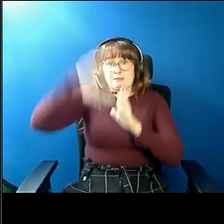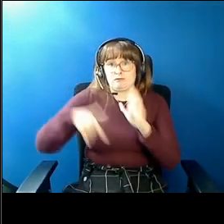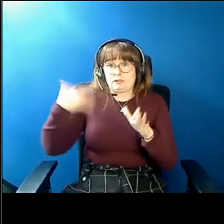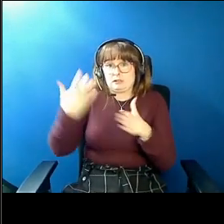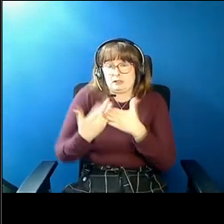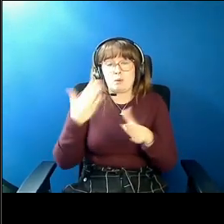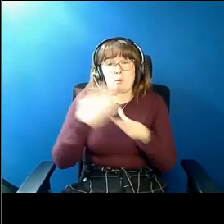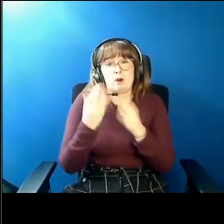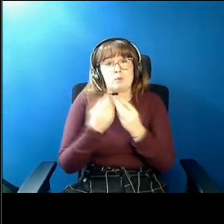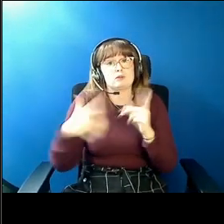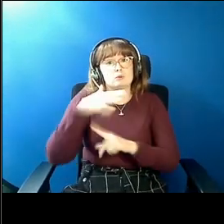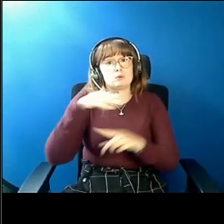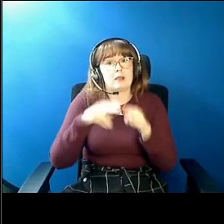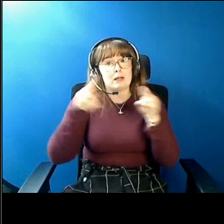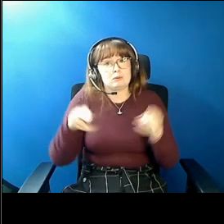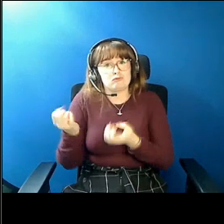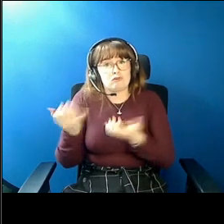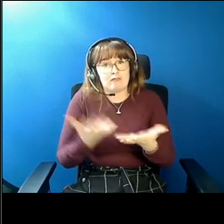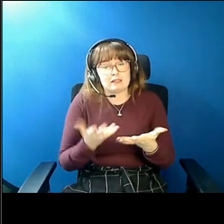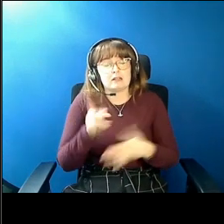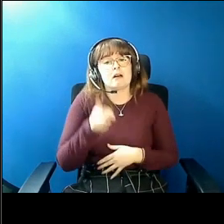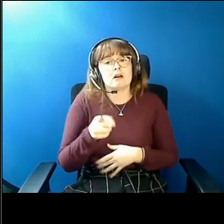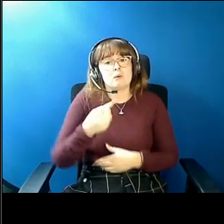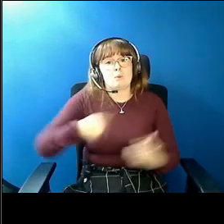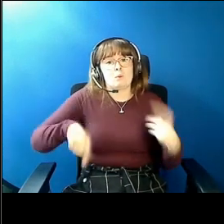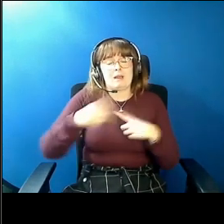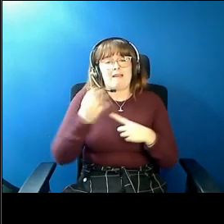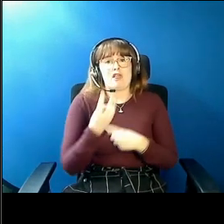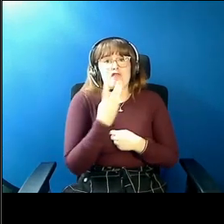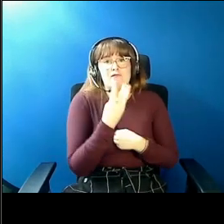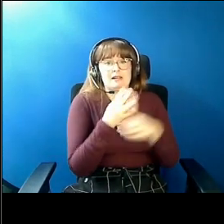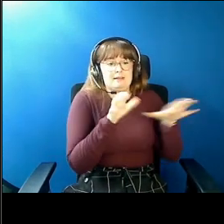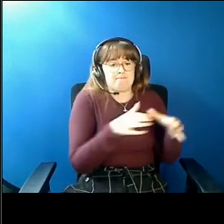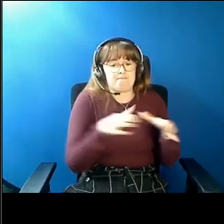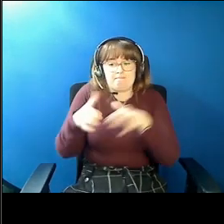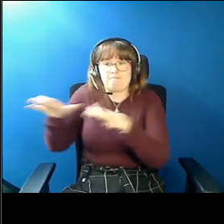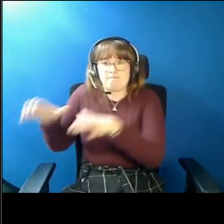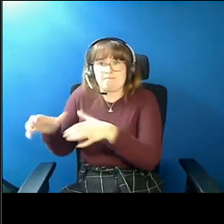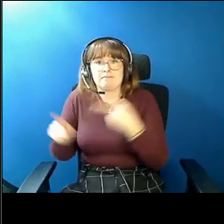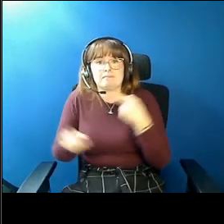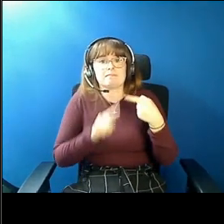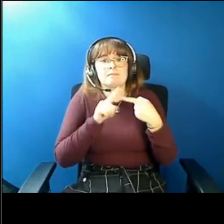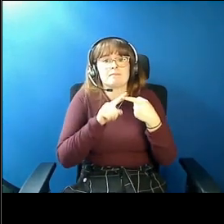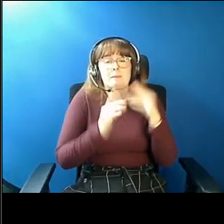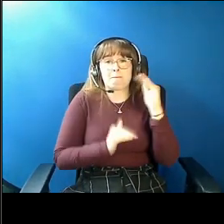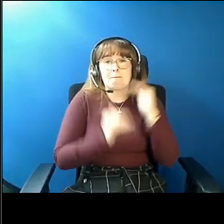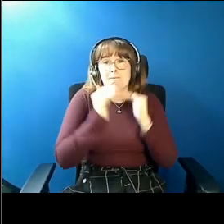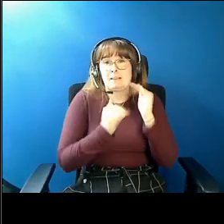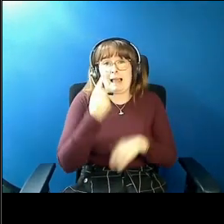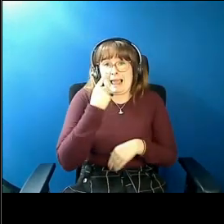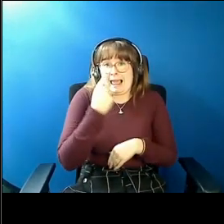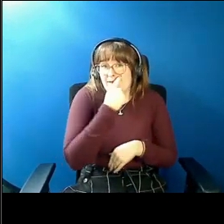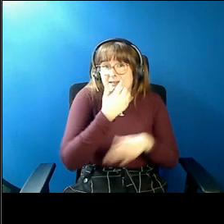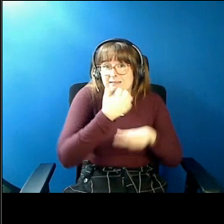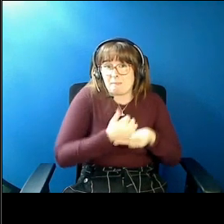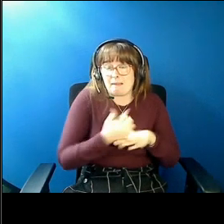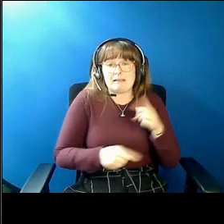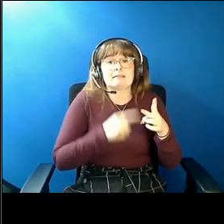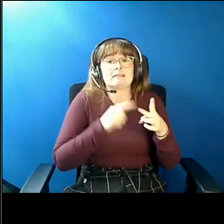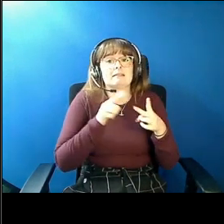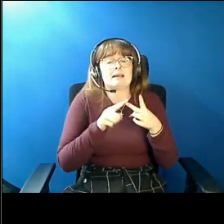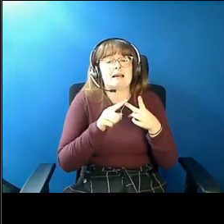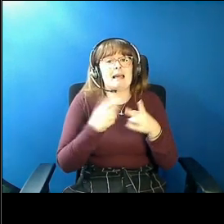housing providers, we typically break this problem down into 3 components or phases. So building an evidence base, exploring scenarios, and then creating